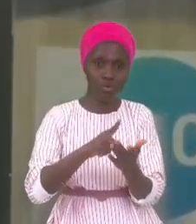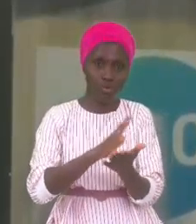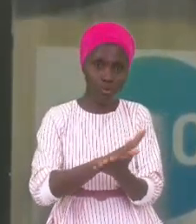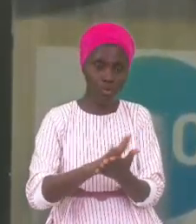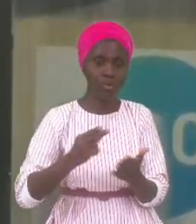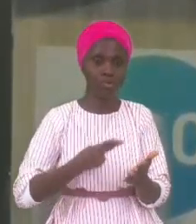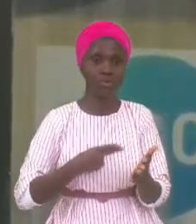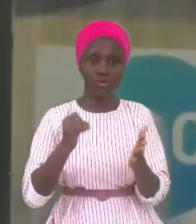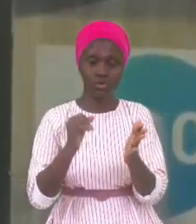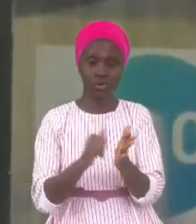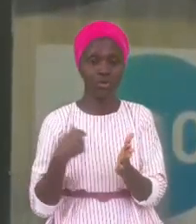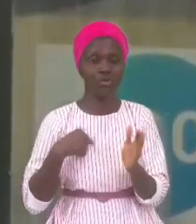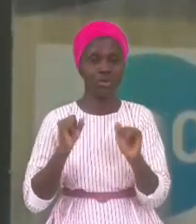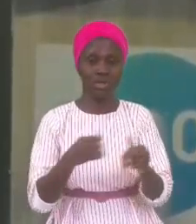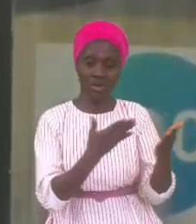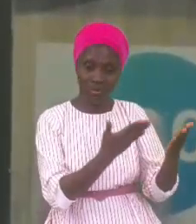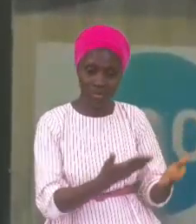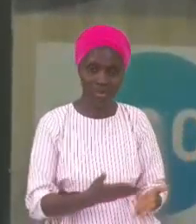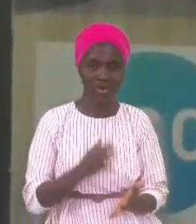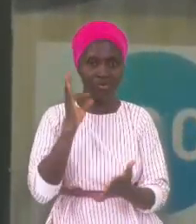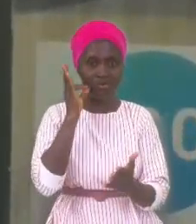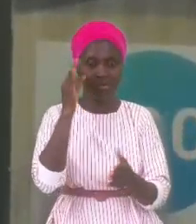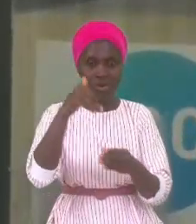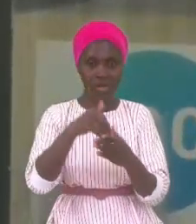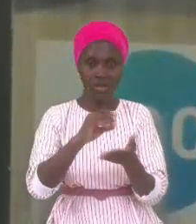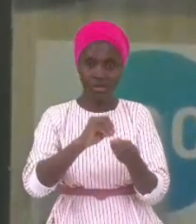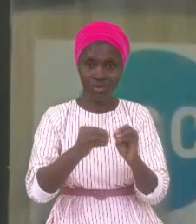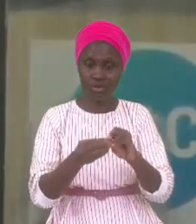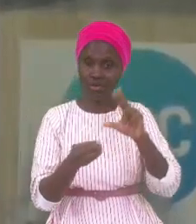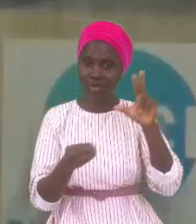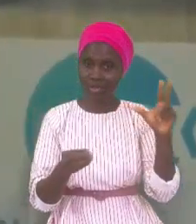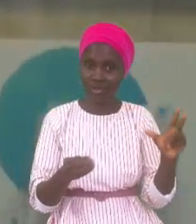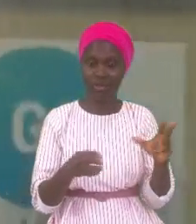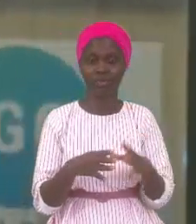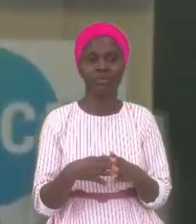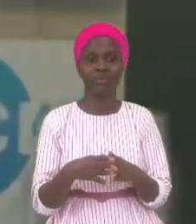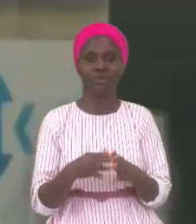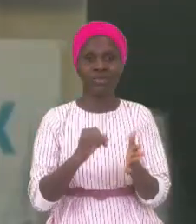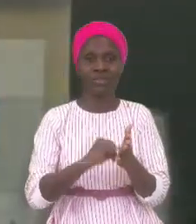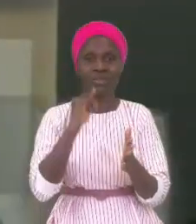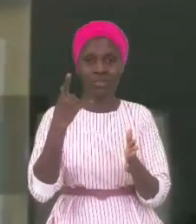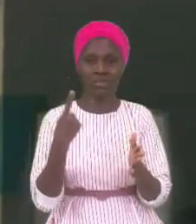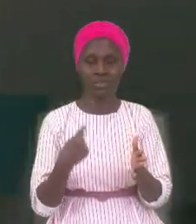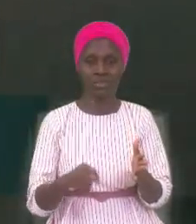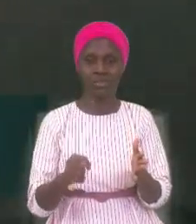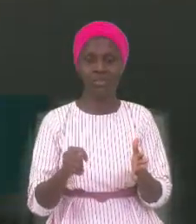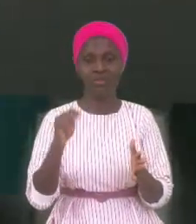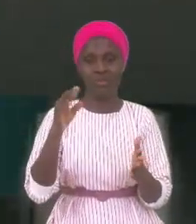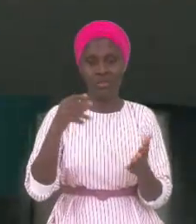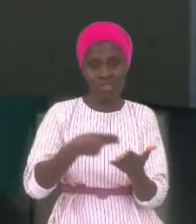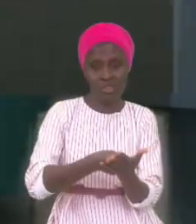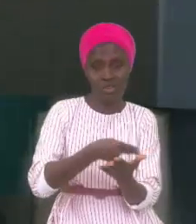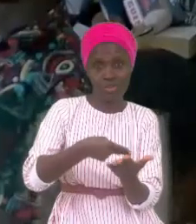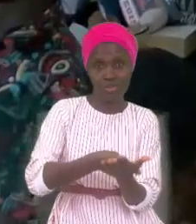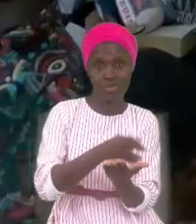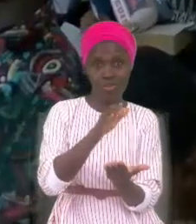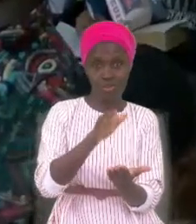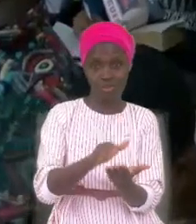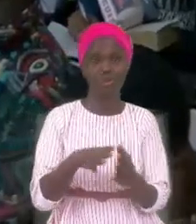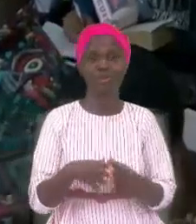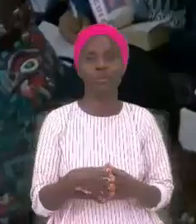fruit. Look at number three here. Number three is the flock. The flock. The similitude and